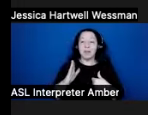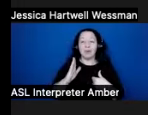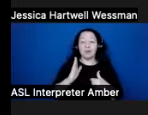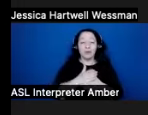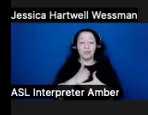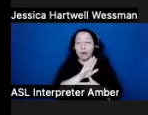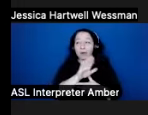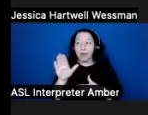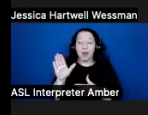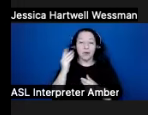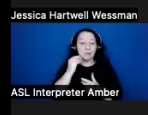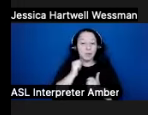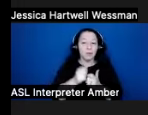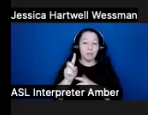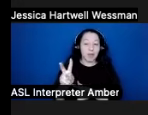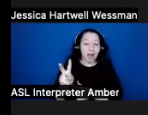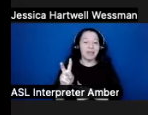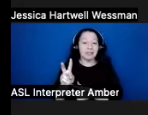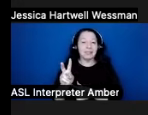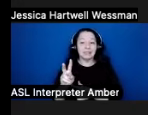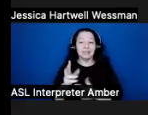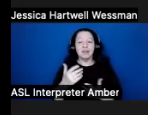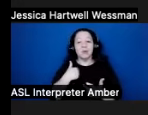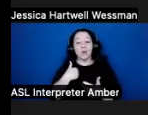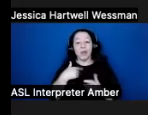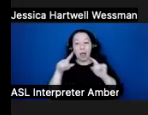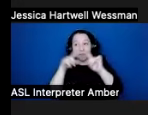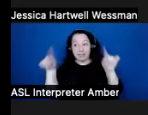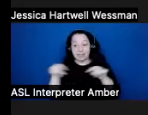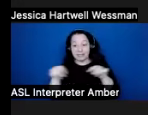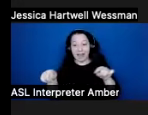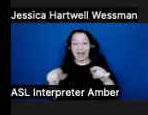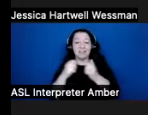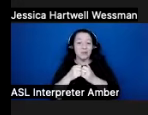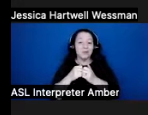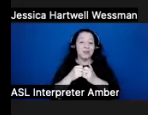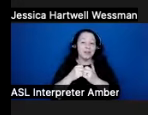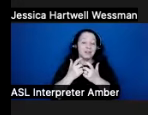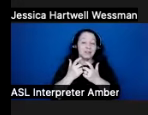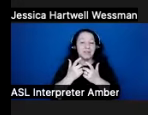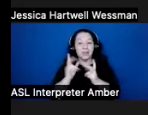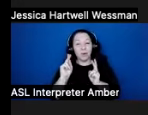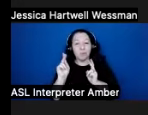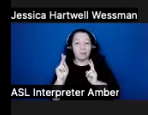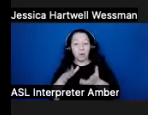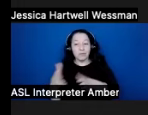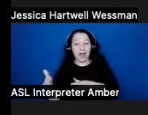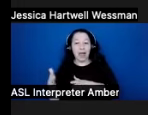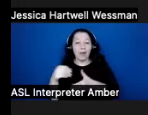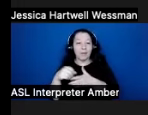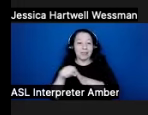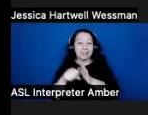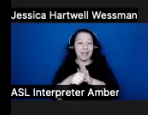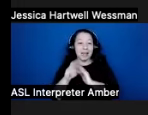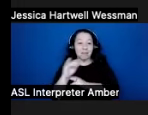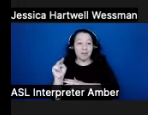experiences with domestic violence. And we have signs with folks who have passed away in the state of Minnesota in the